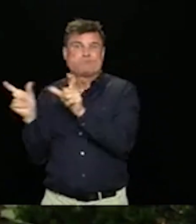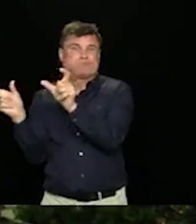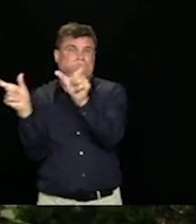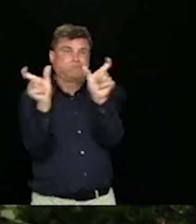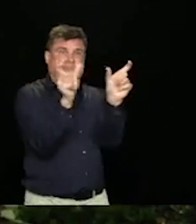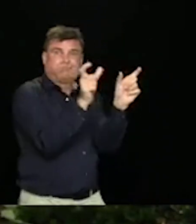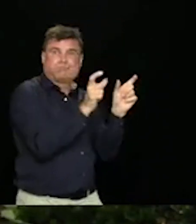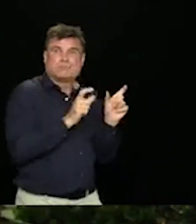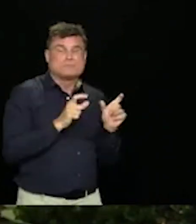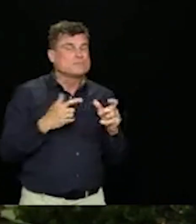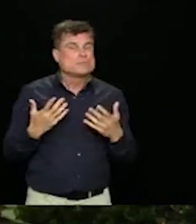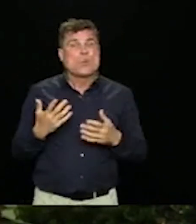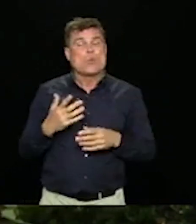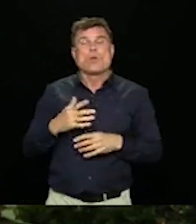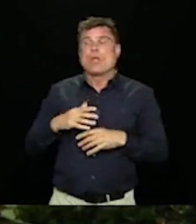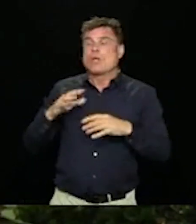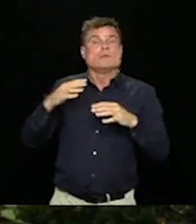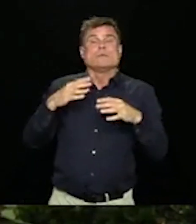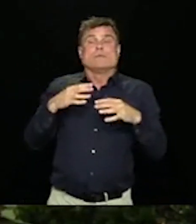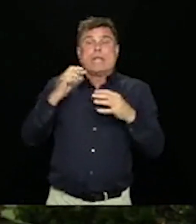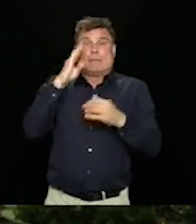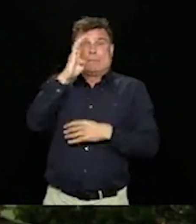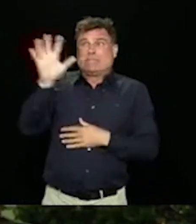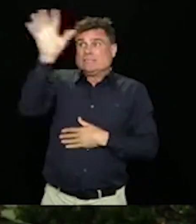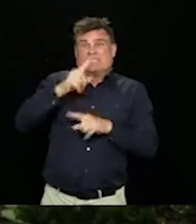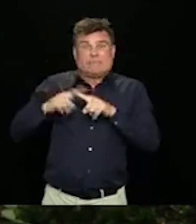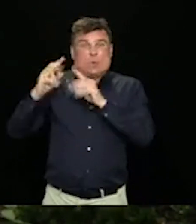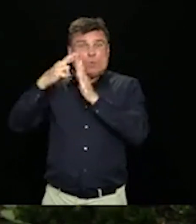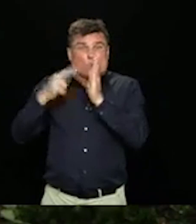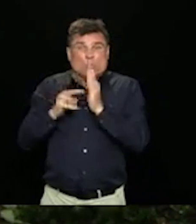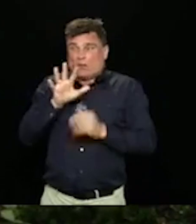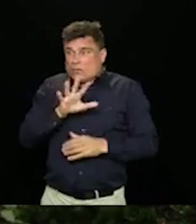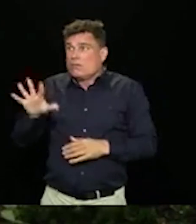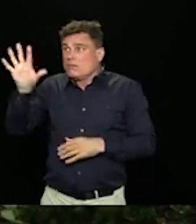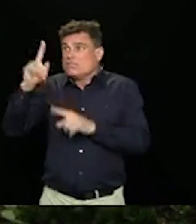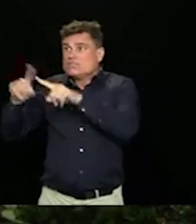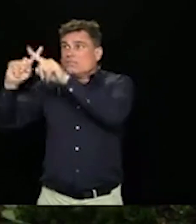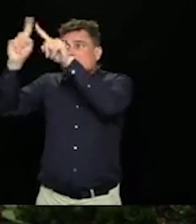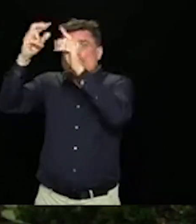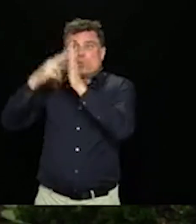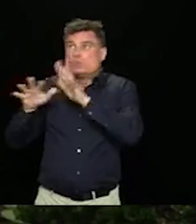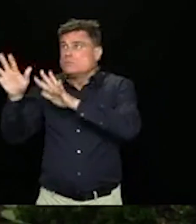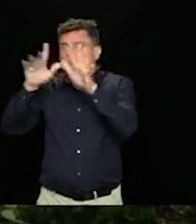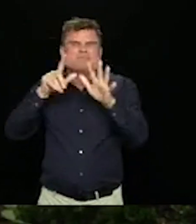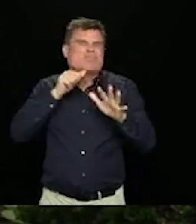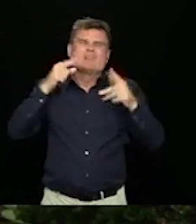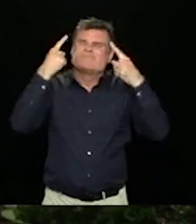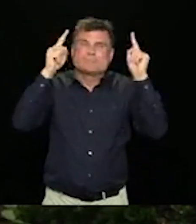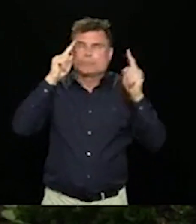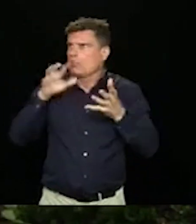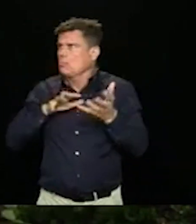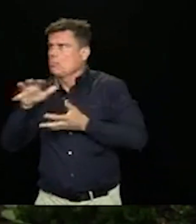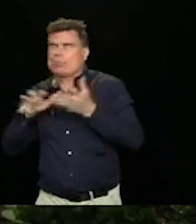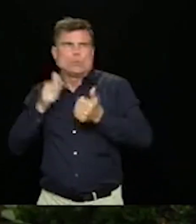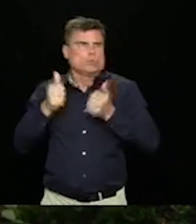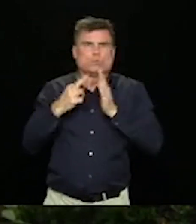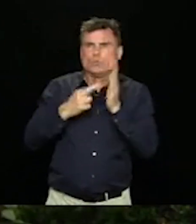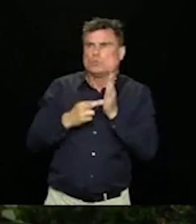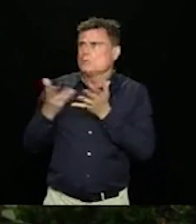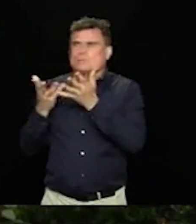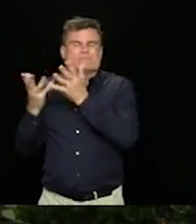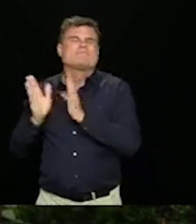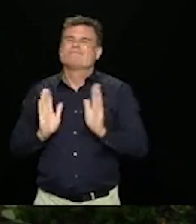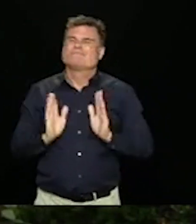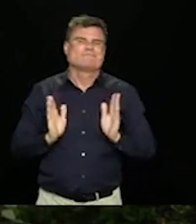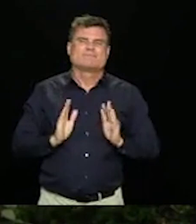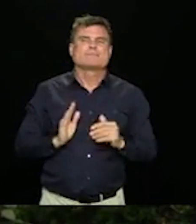international tourism. And as for domestic tourism, we're going to do everything we can with an aggressive promotion campaign in the days ahead to encourage people to